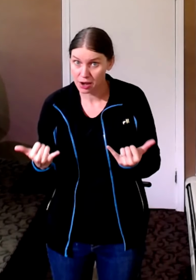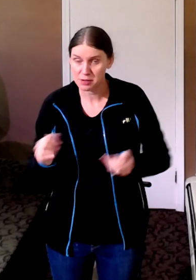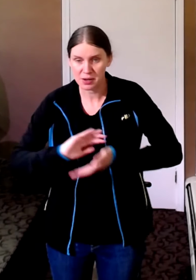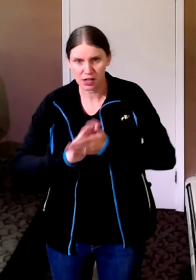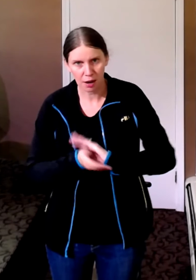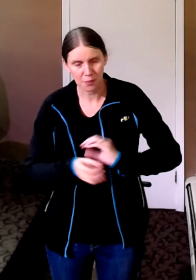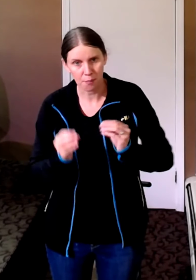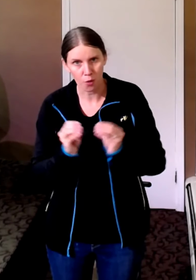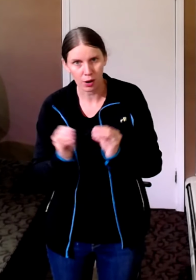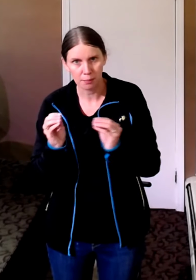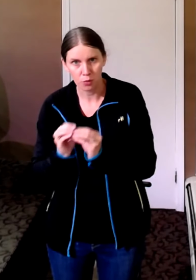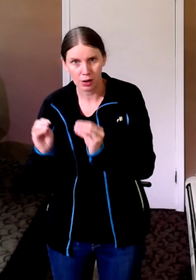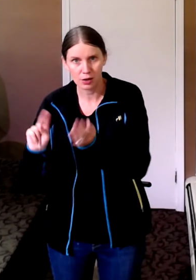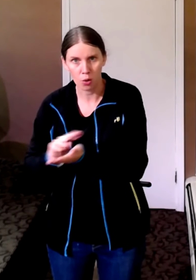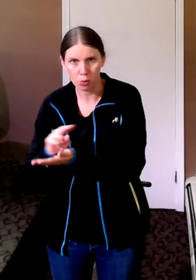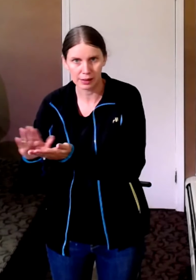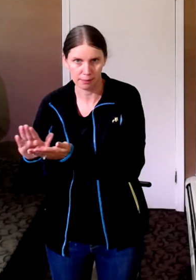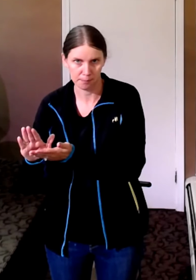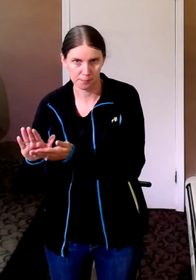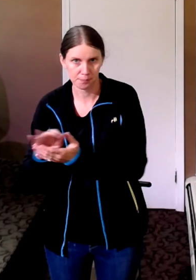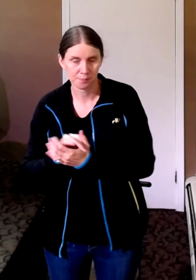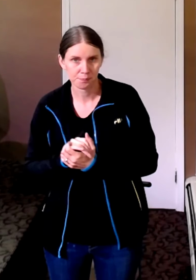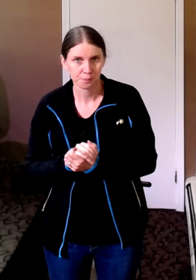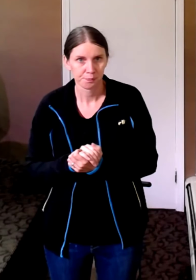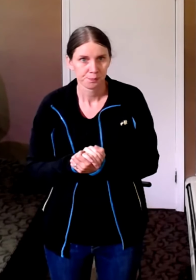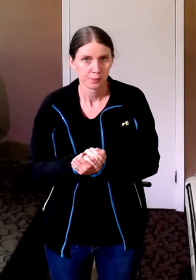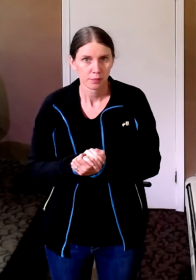more and more holy.